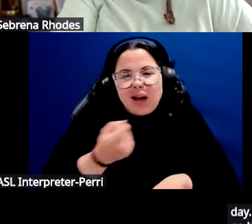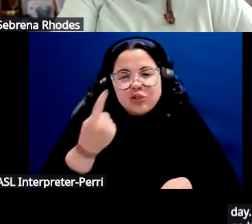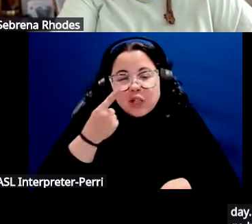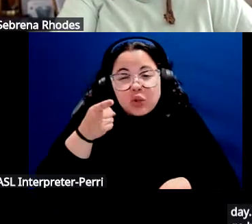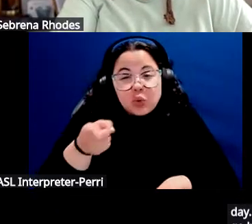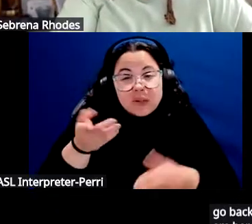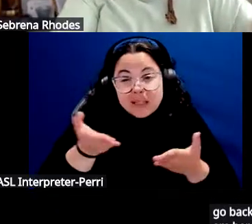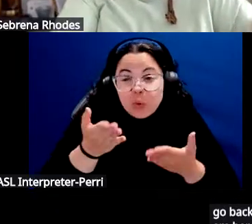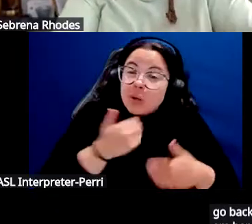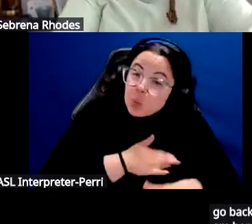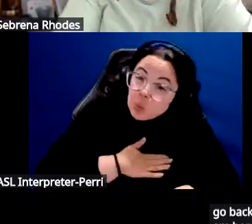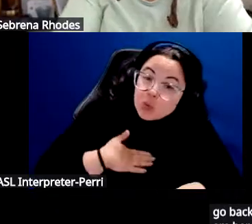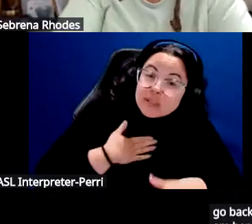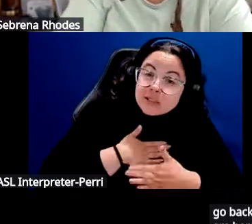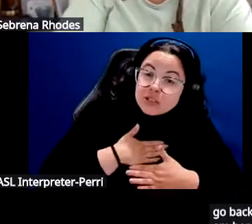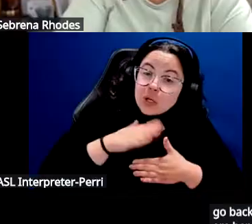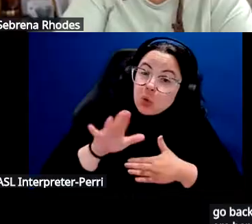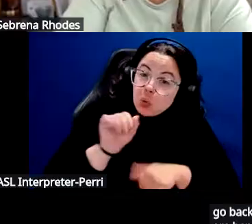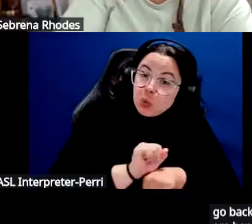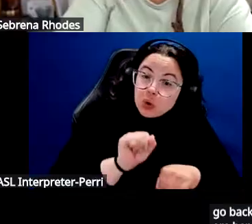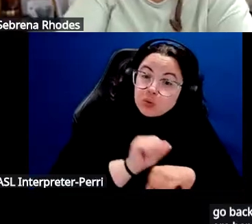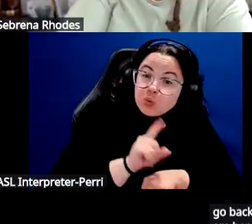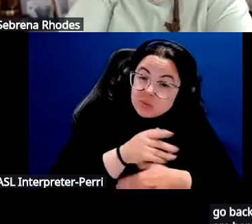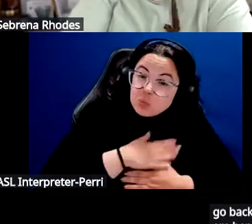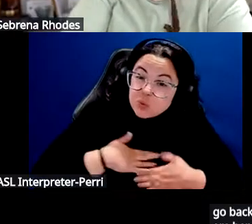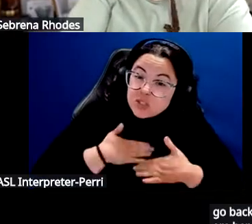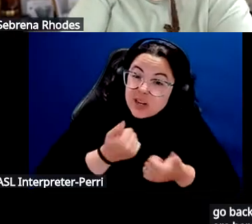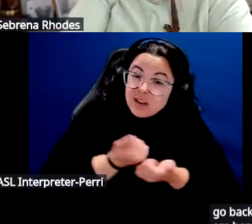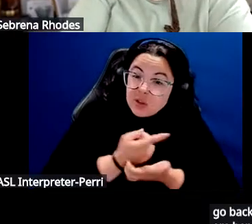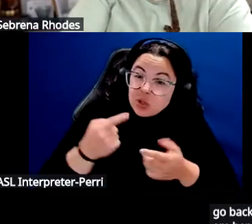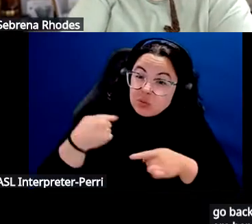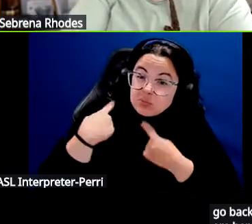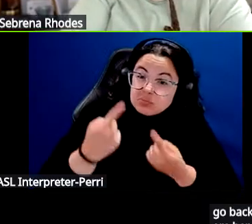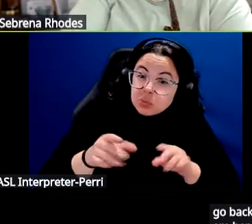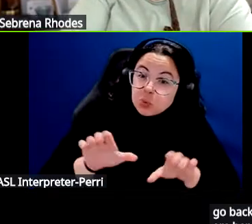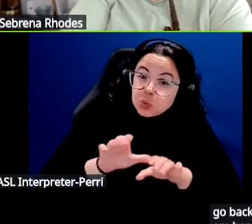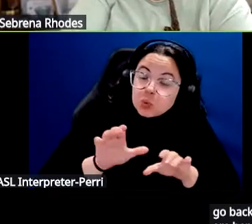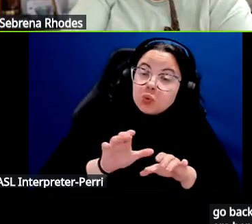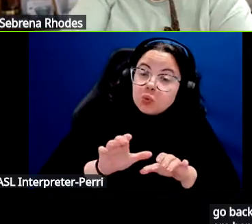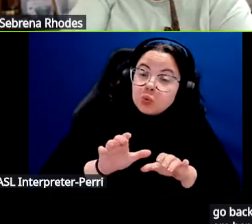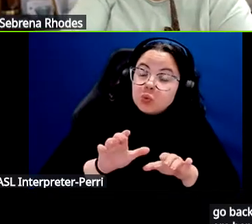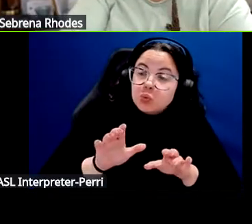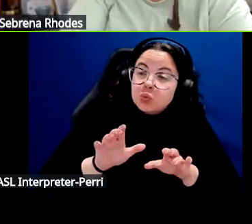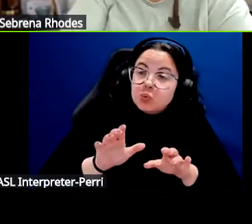We appreciate your work. Like, we appreciate everything you've done. But